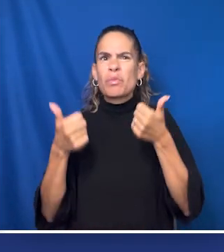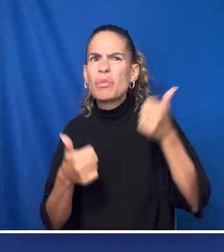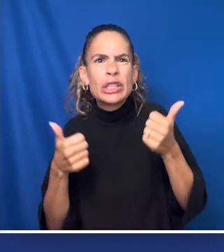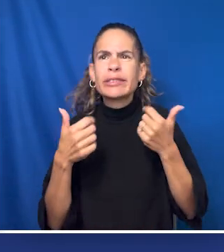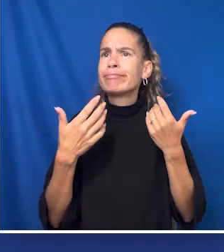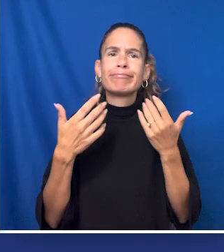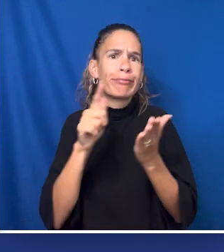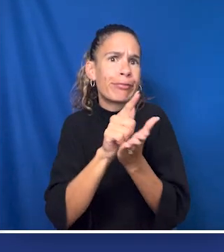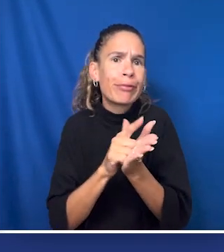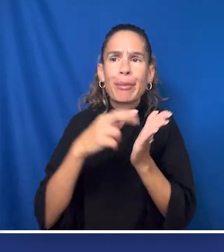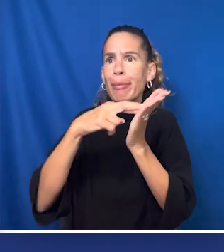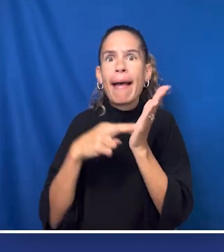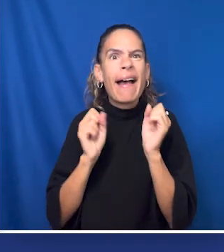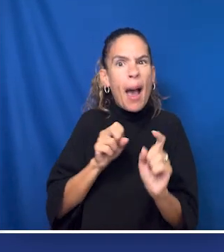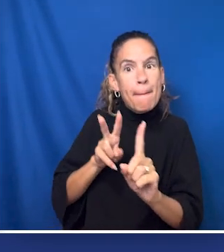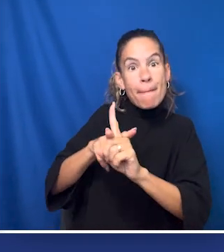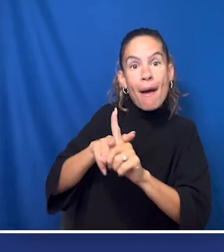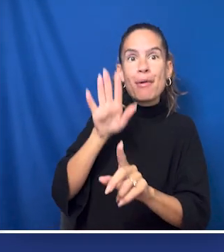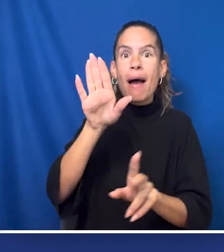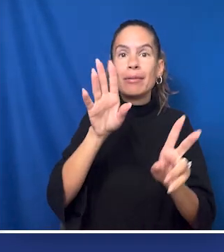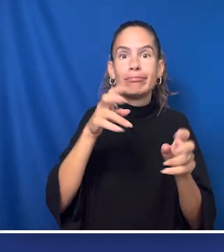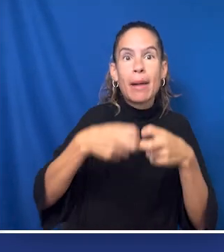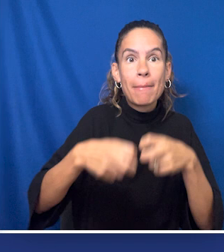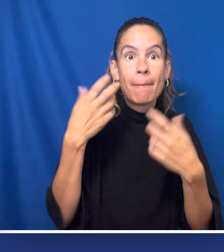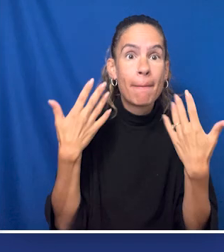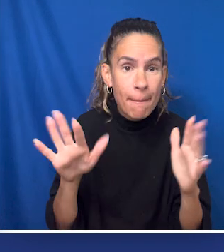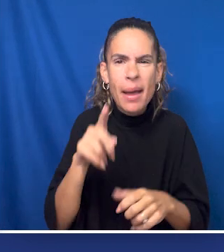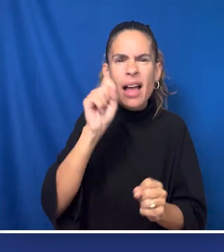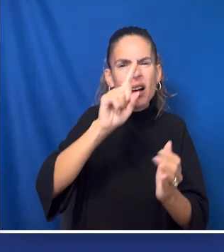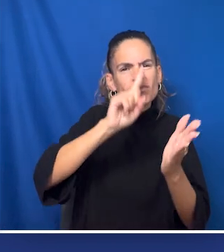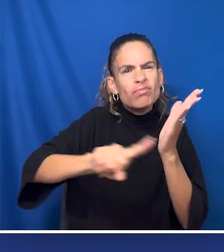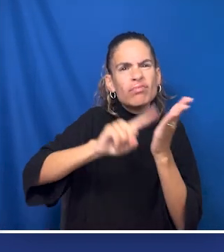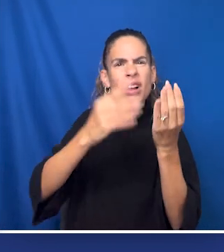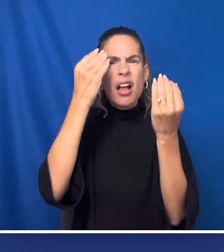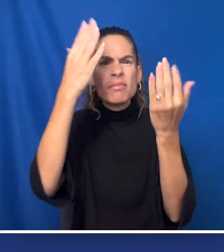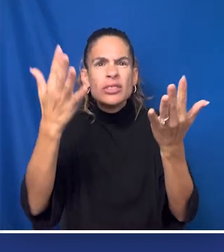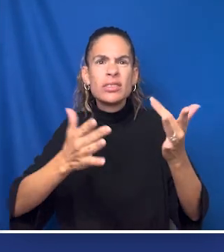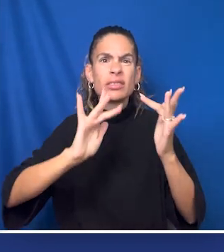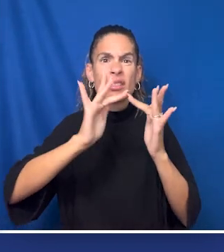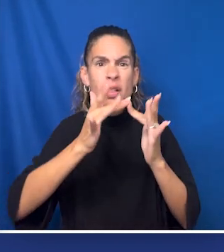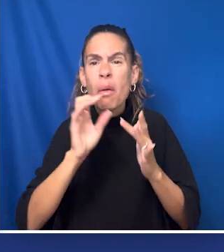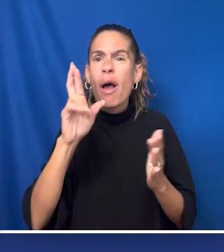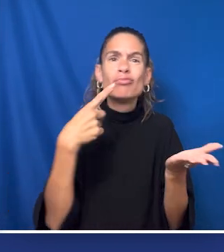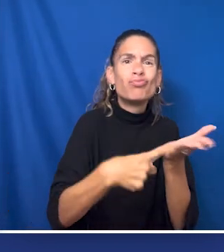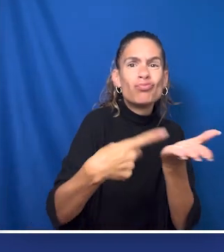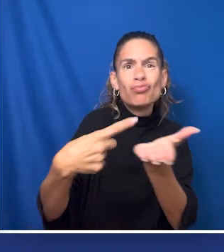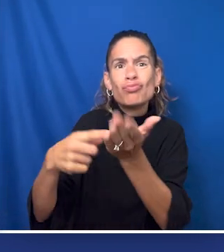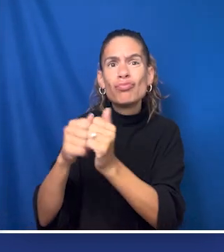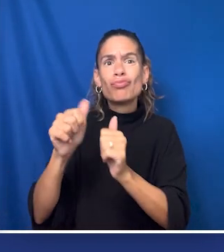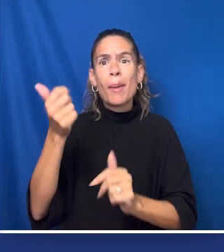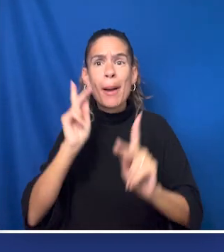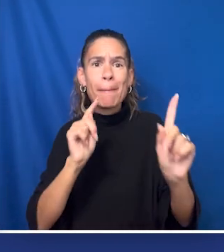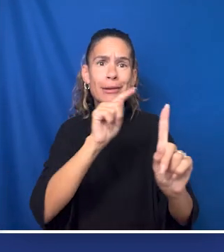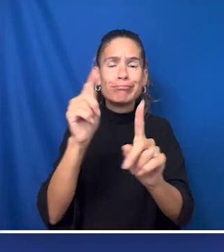be. Then find out what laws and rules may affect your situation. You can look up information online or